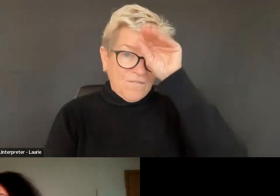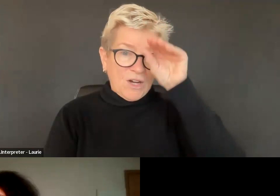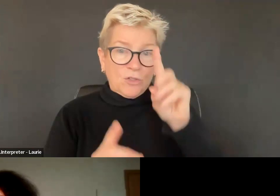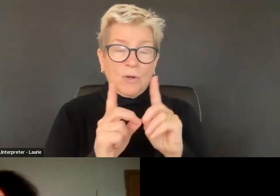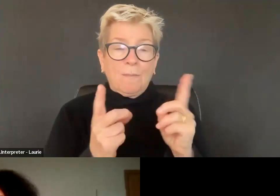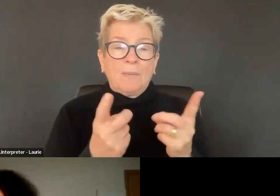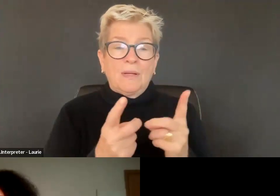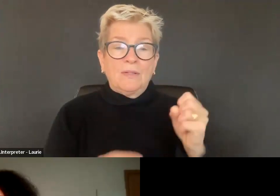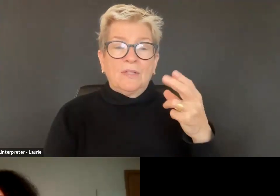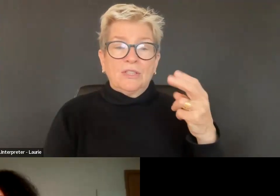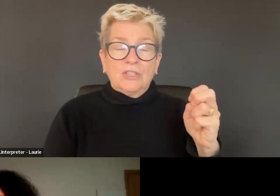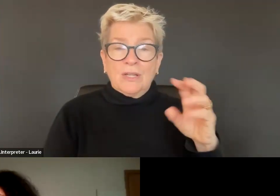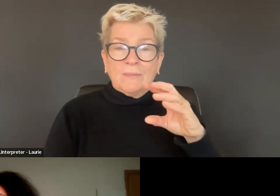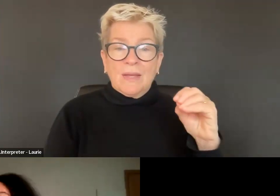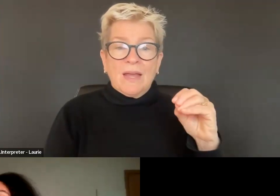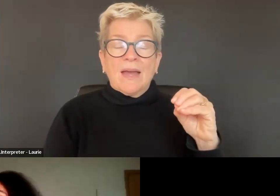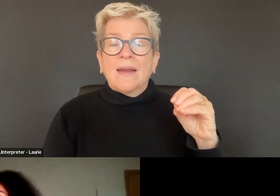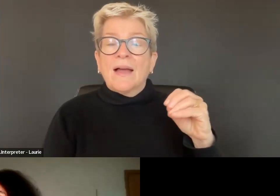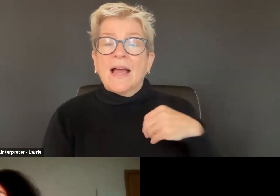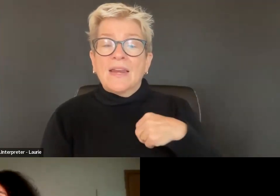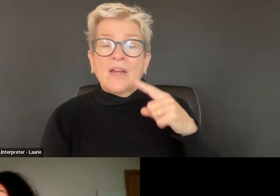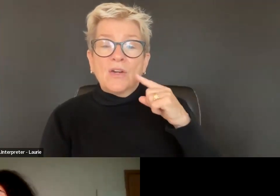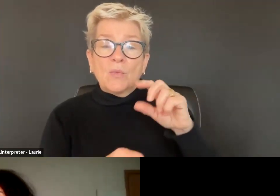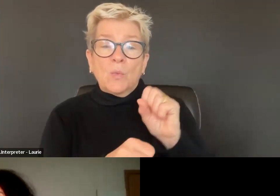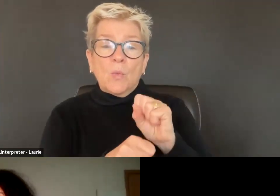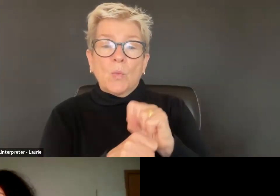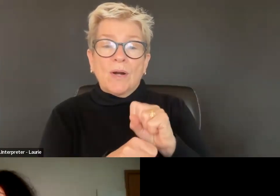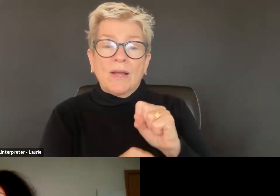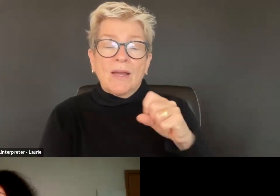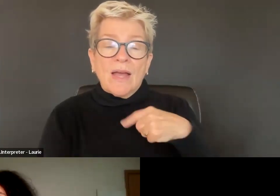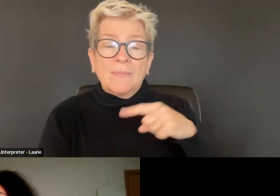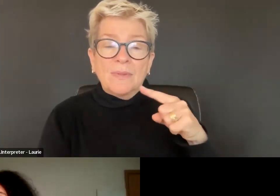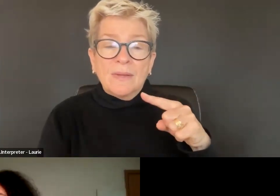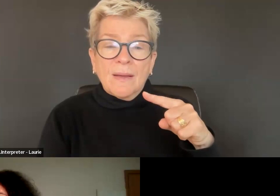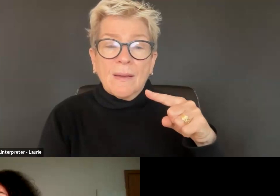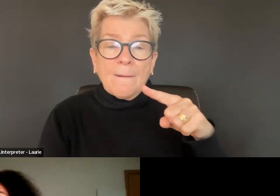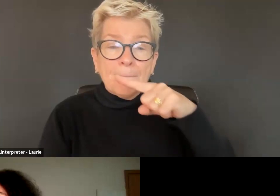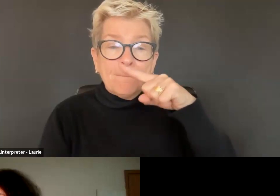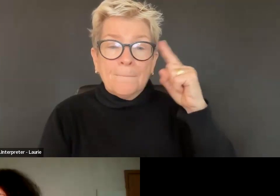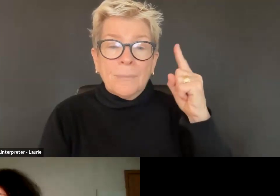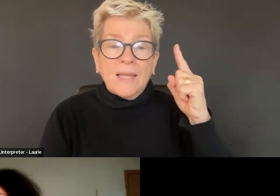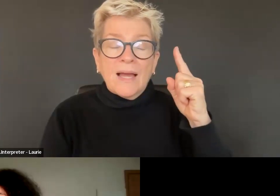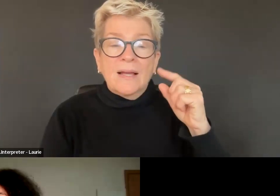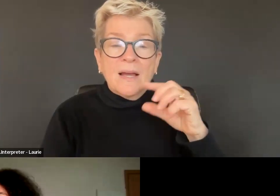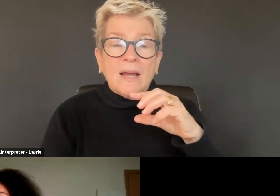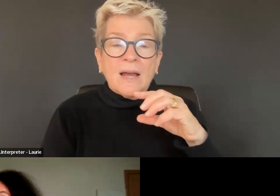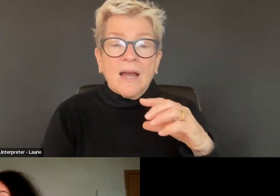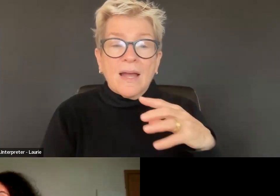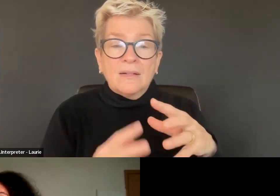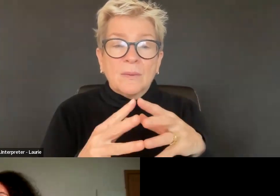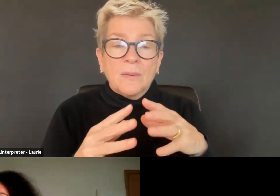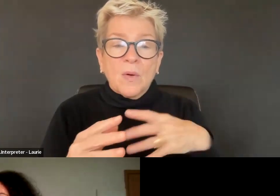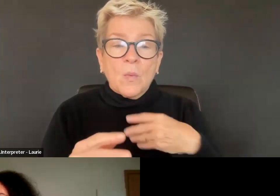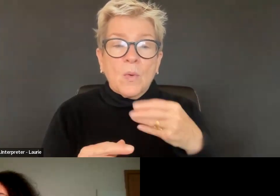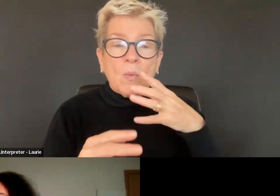I'm a Mexican and Black bisexual woman with lived experience supporting people through the crisis system, as well as utilizing the crisis system